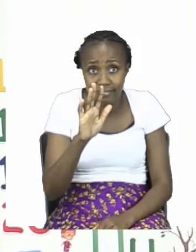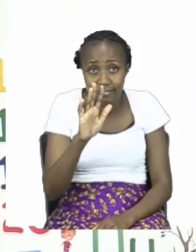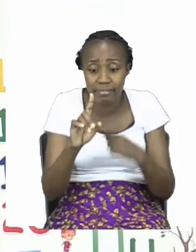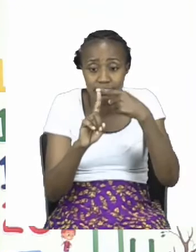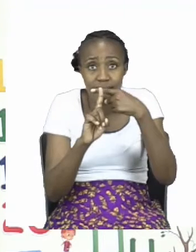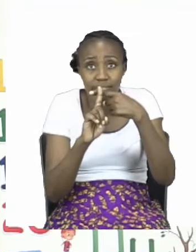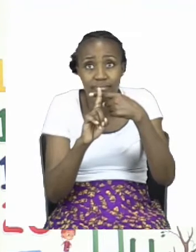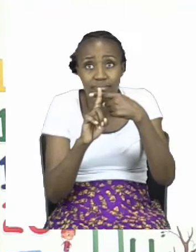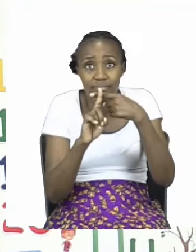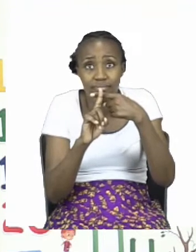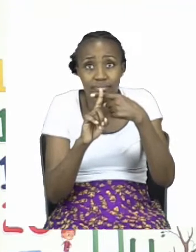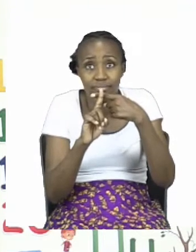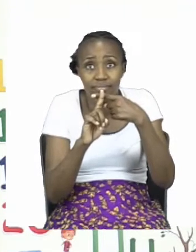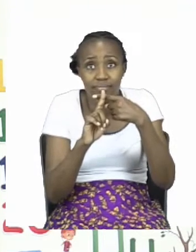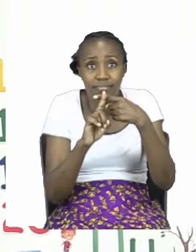plus